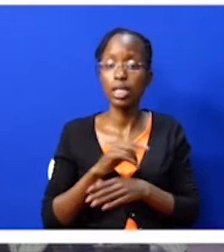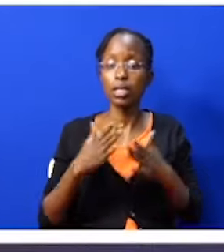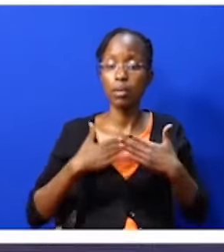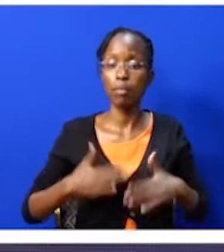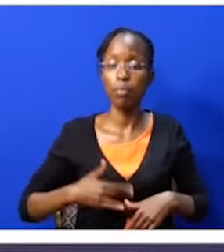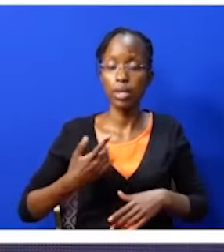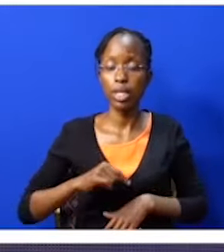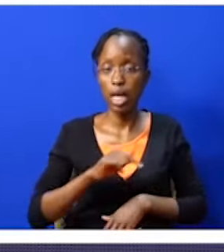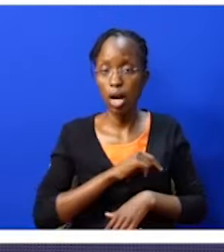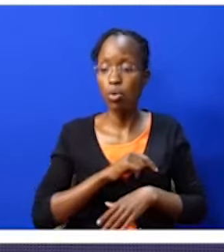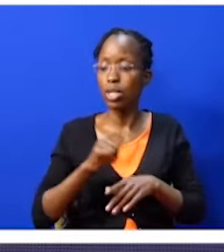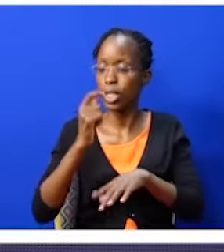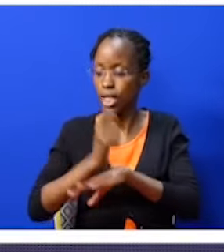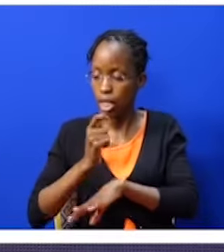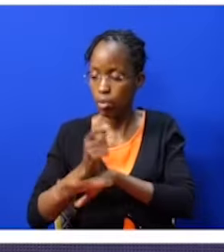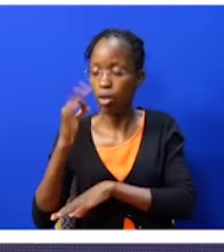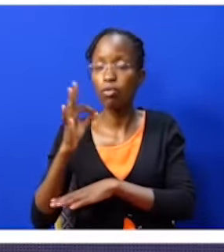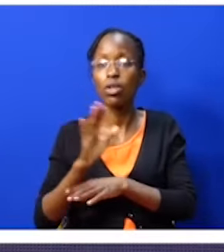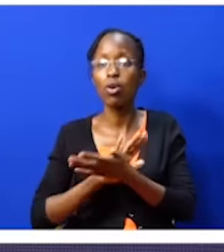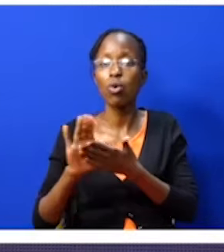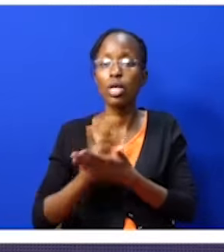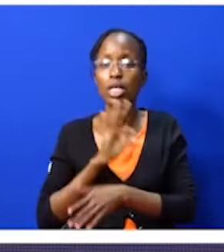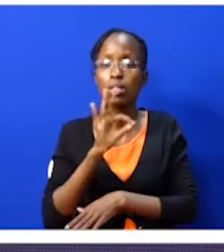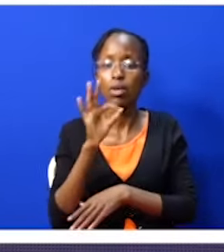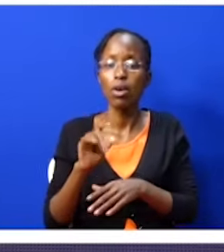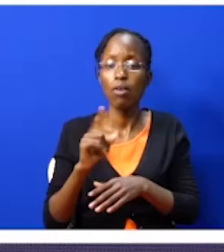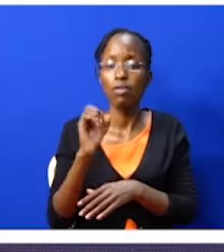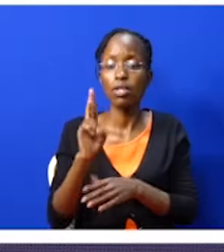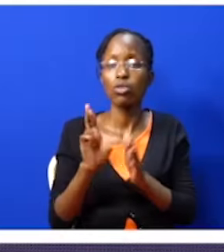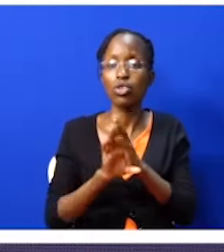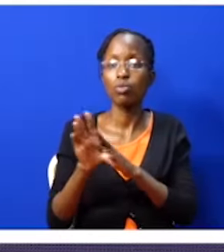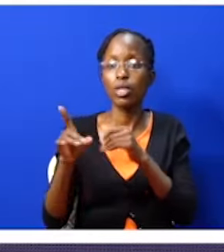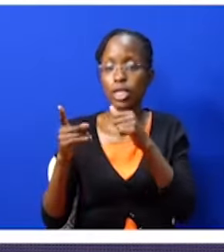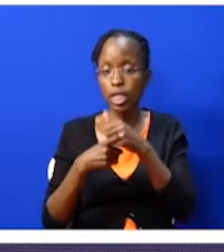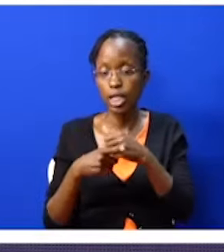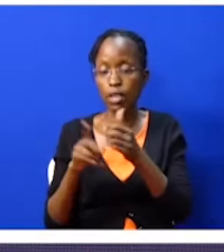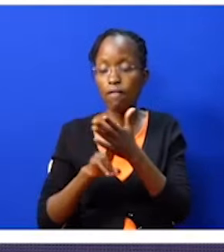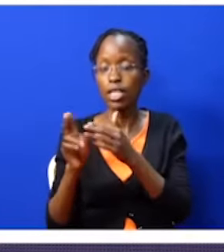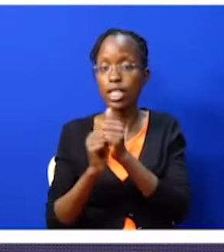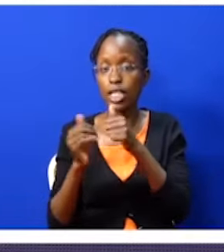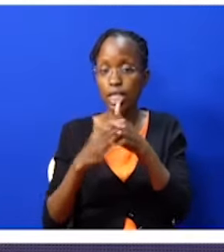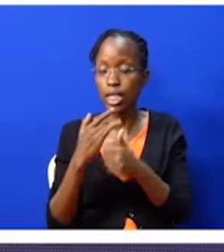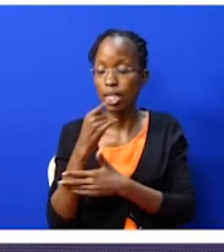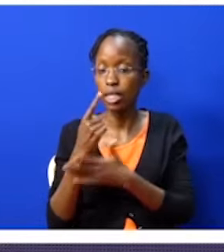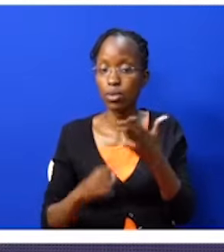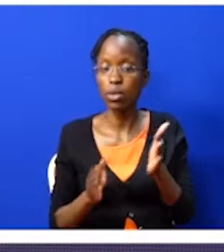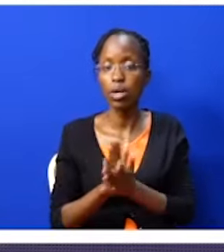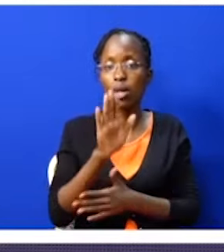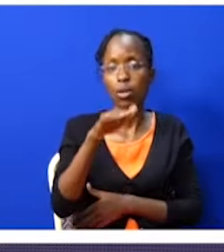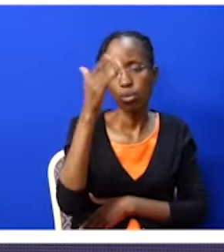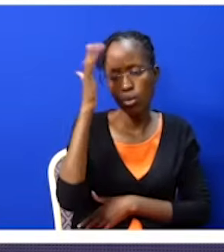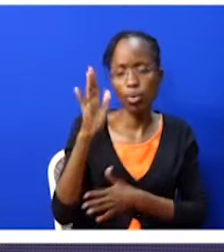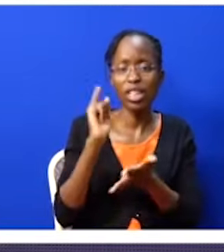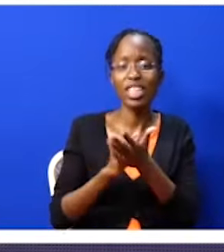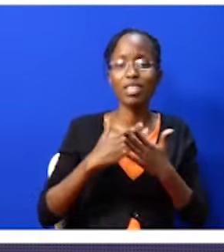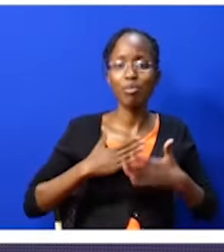bodies are the temple of the Holy Spirit. And 1 Corinthians chapter 6, verse 19 says, do you not know that